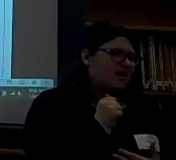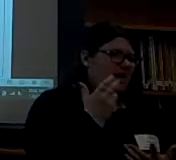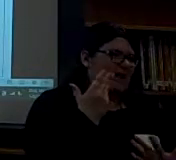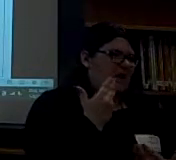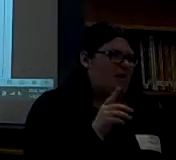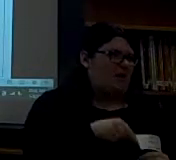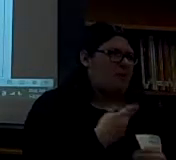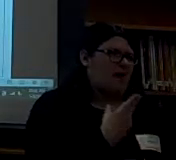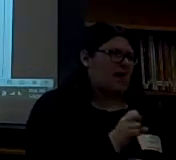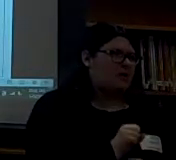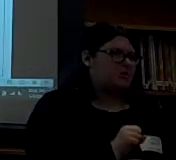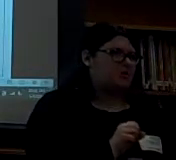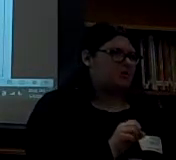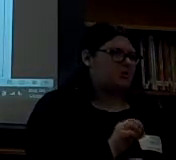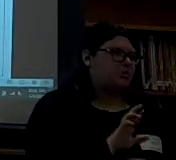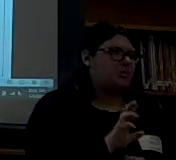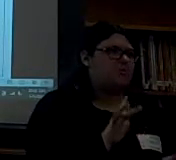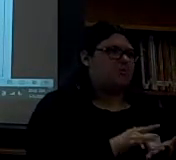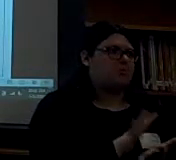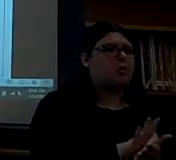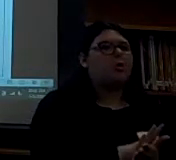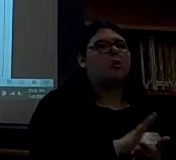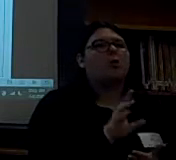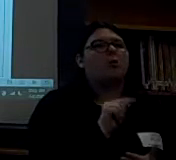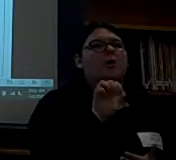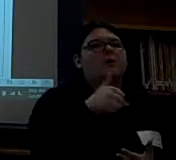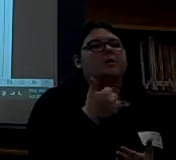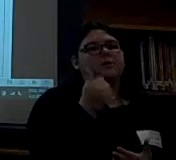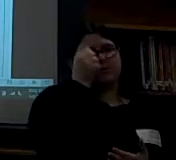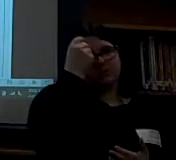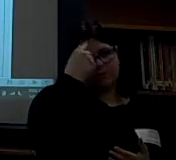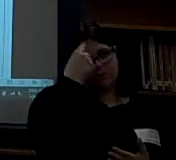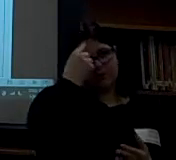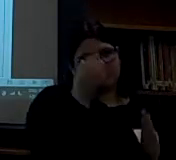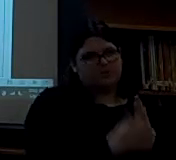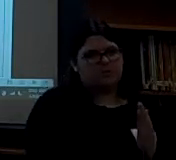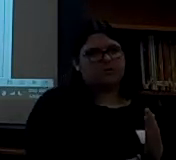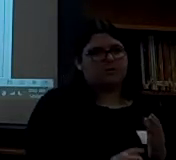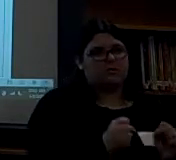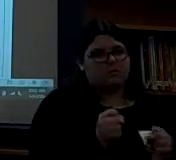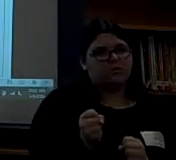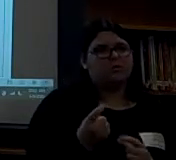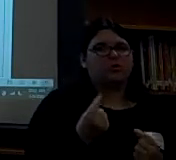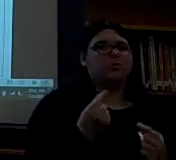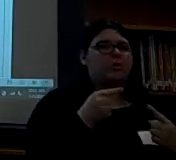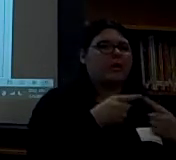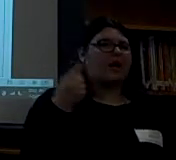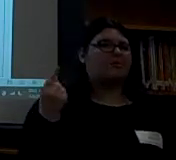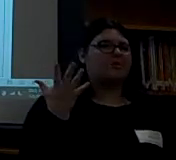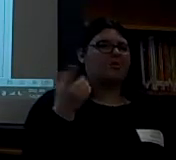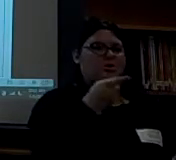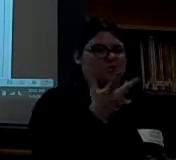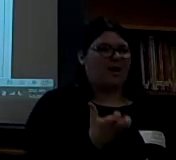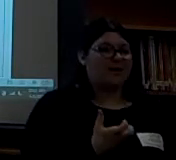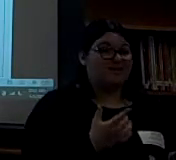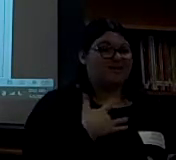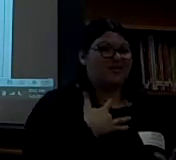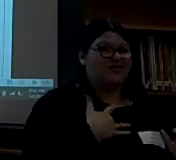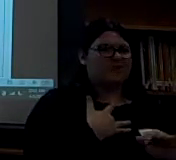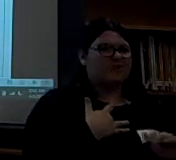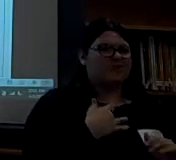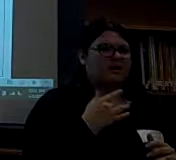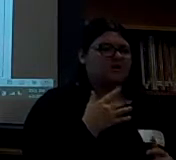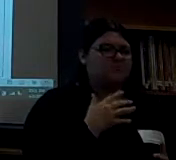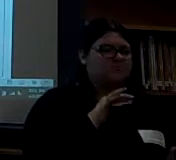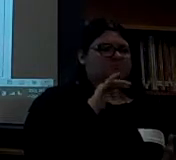middle or high schoolers could do this, but another cognitive strategy is do the opposite of what you want to do. So if you feel like you're losing